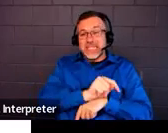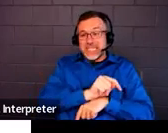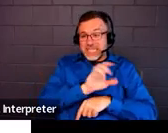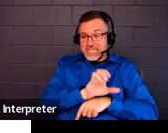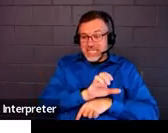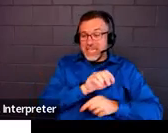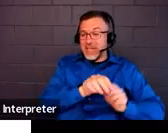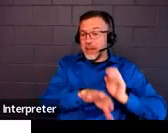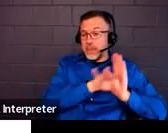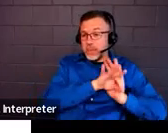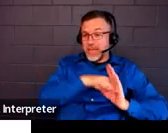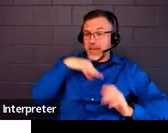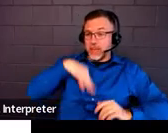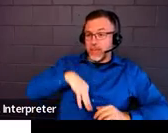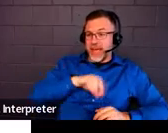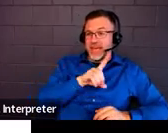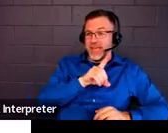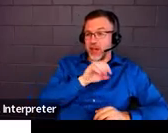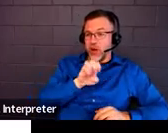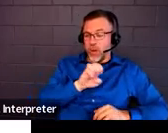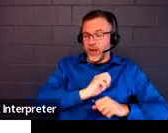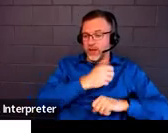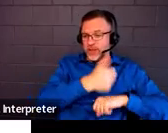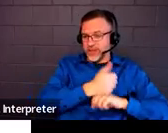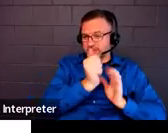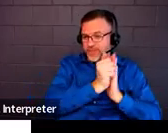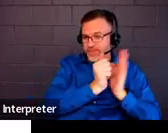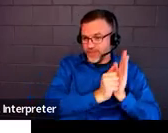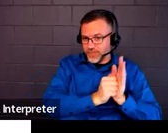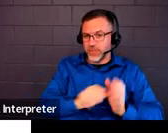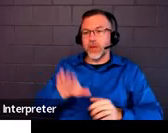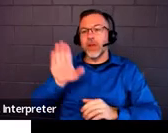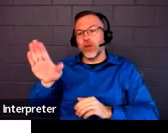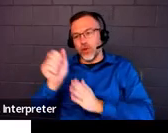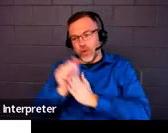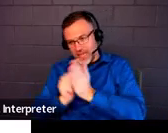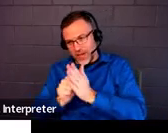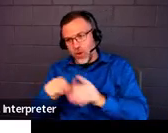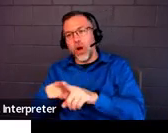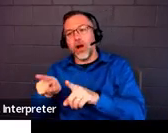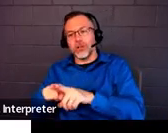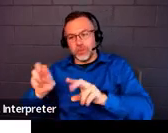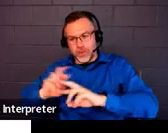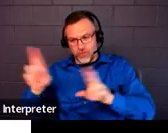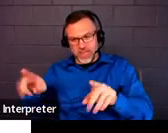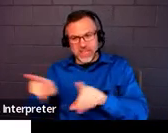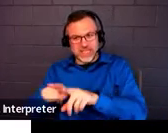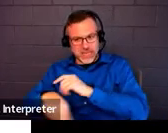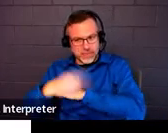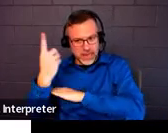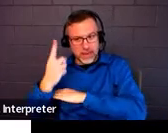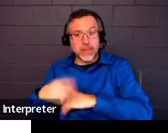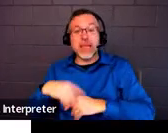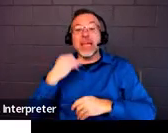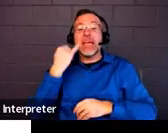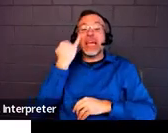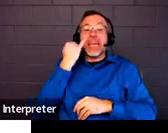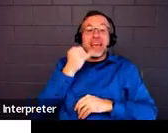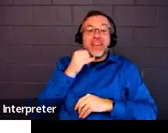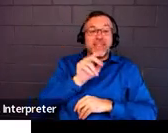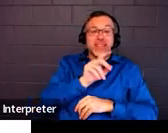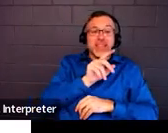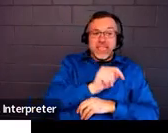DOE set up the accounts for your district, your accounts will also go live on that day. Otherwise, they selected to create the